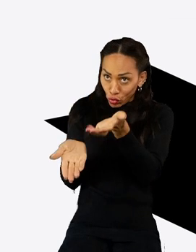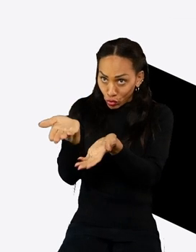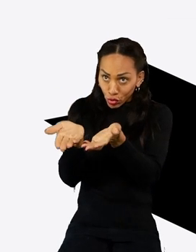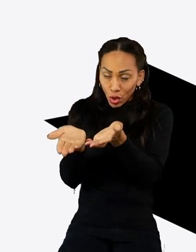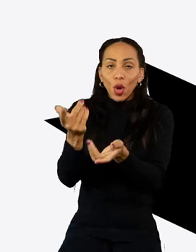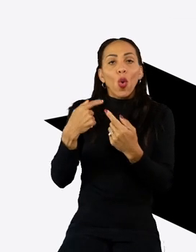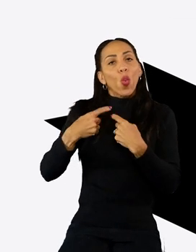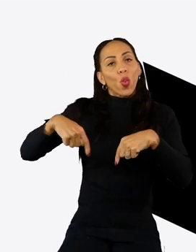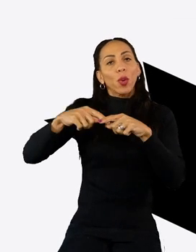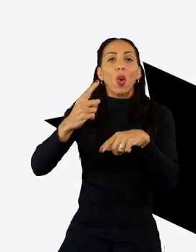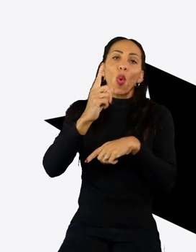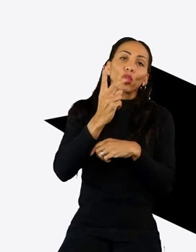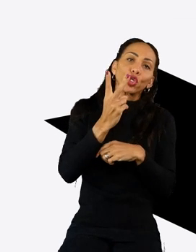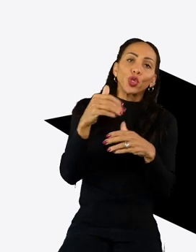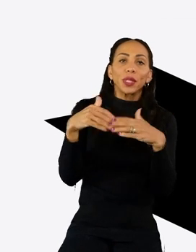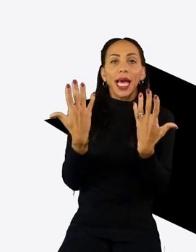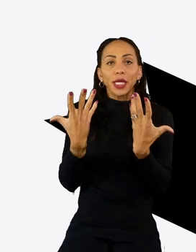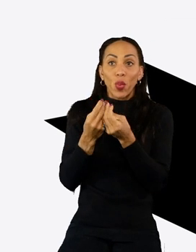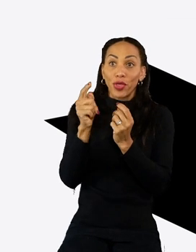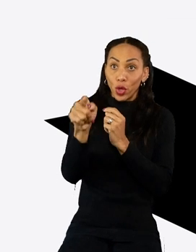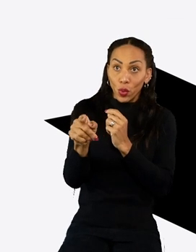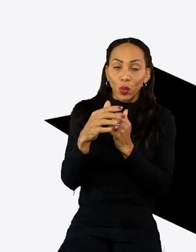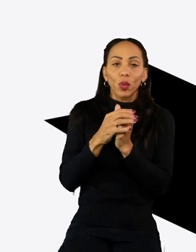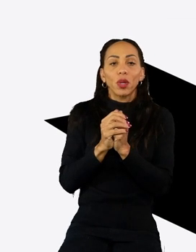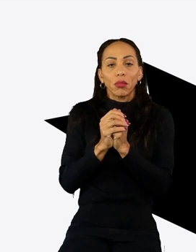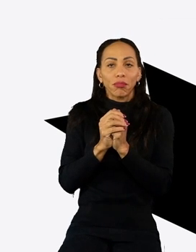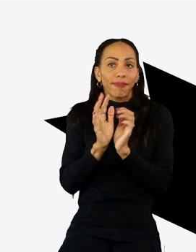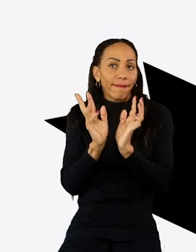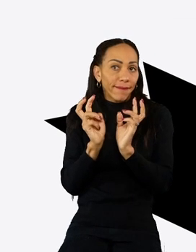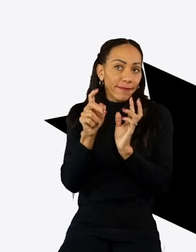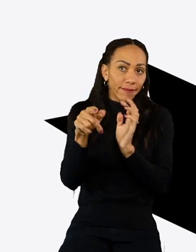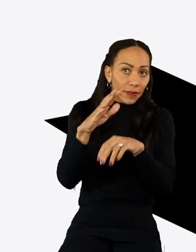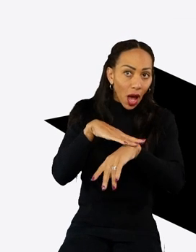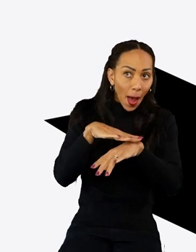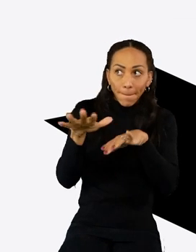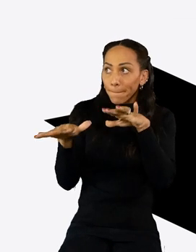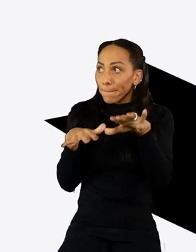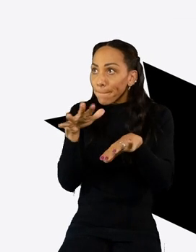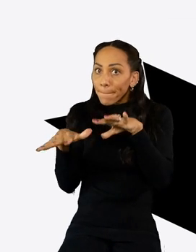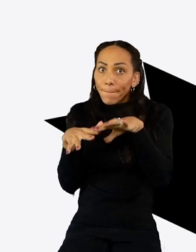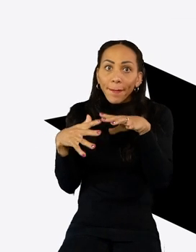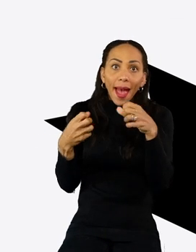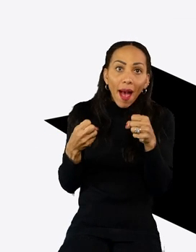with you to continue to use. But we'd like to spend a day, maybe two,